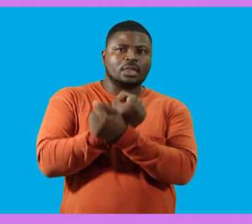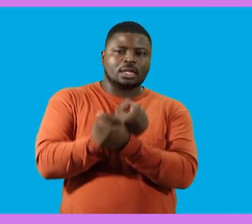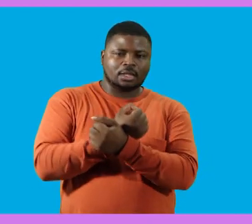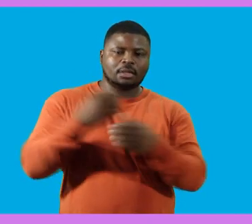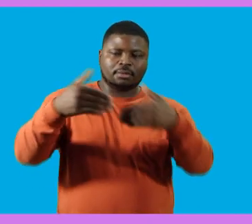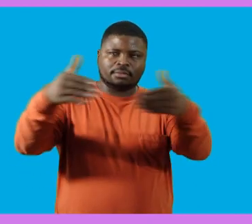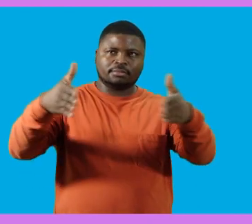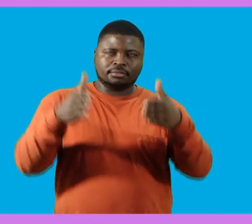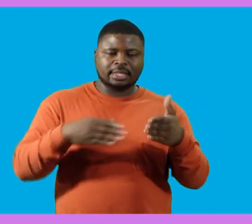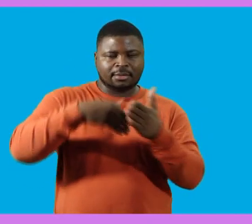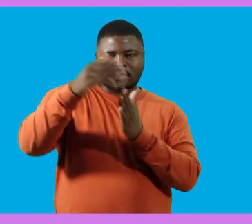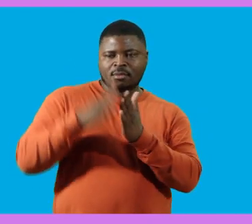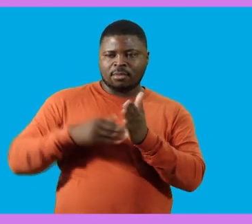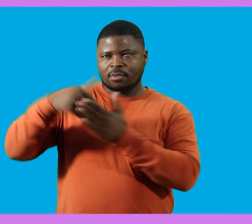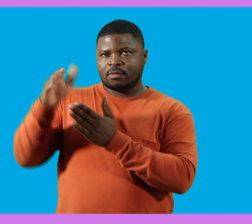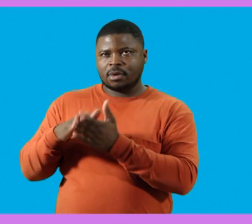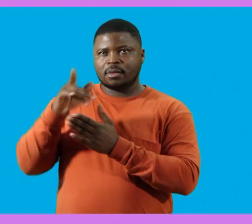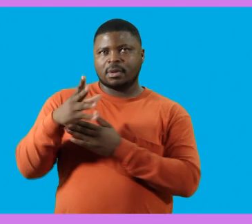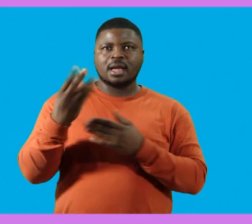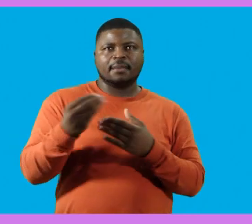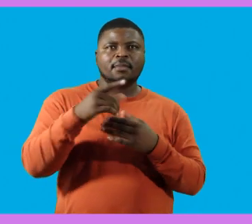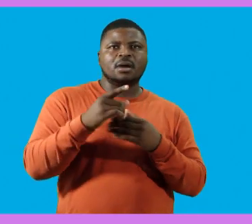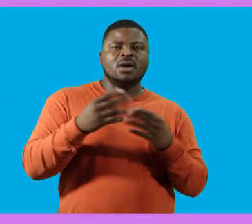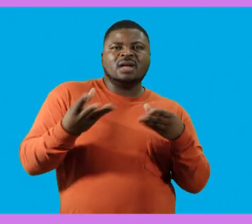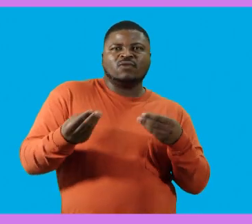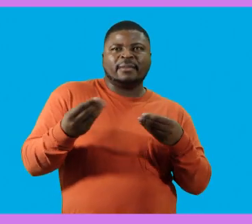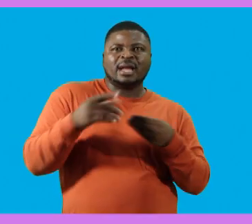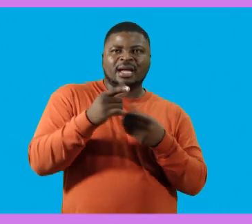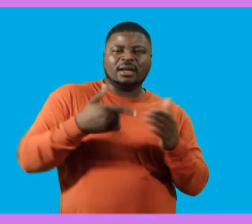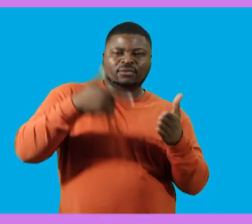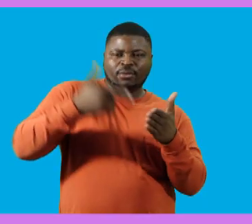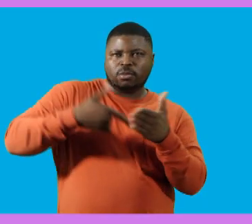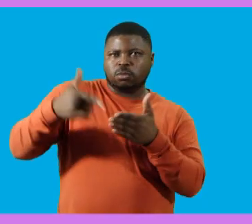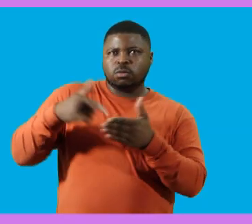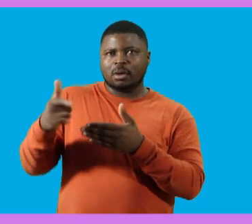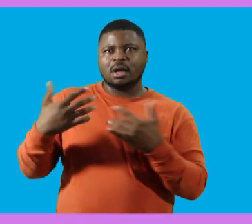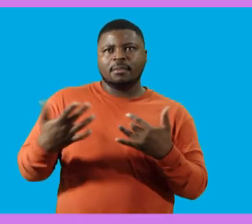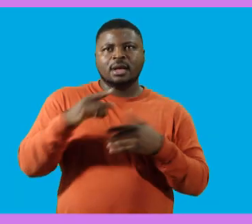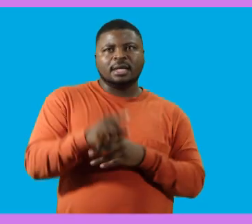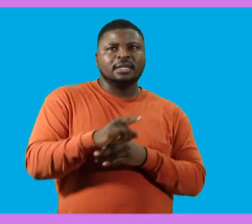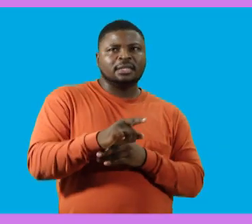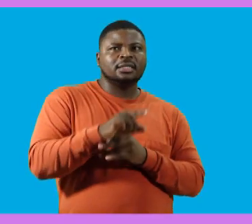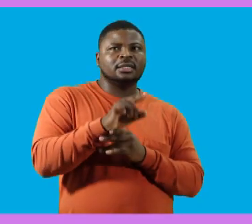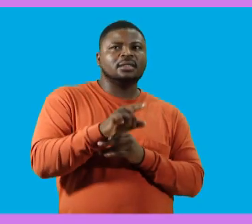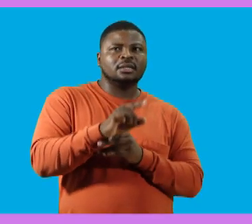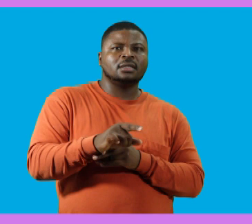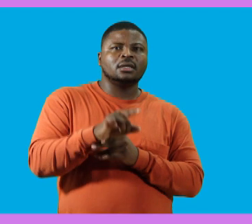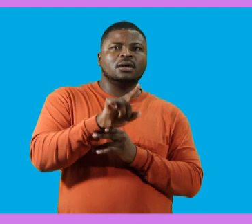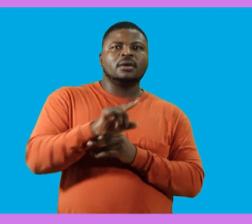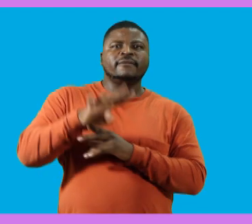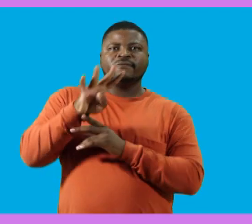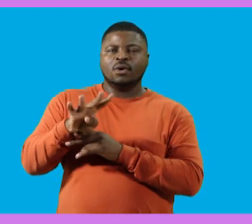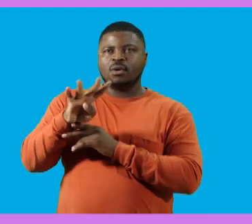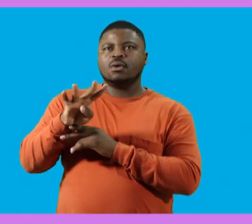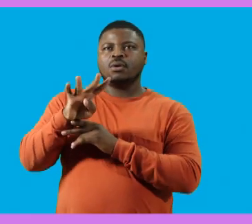The cargo bin is painted with a rubberizing paint with a spread rate of 4 square meters